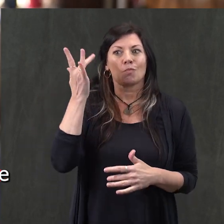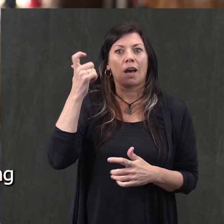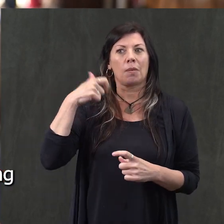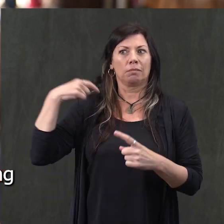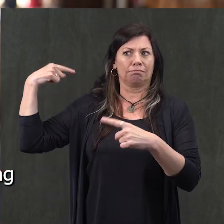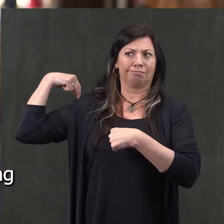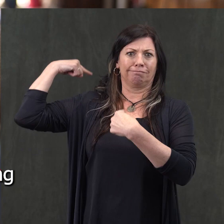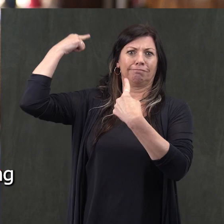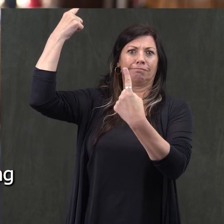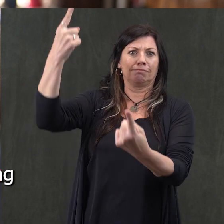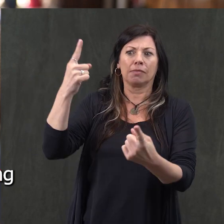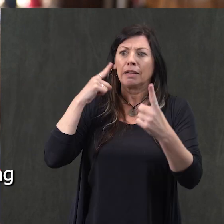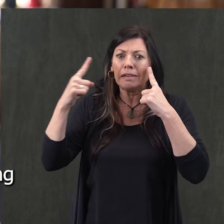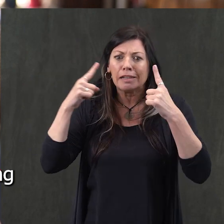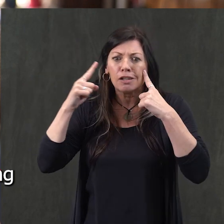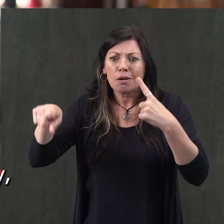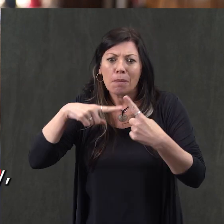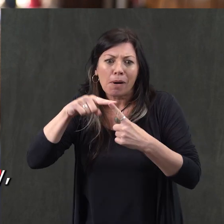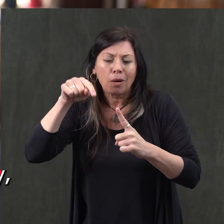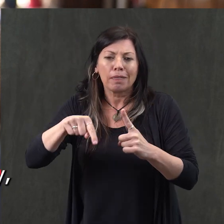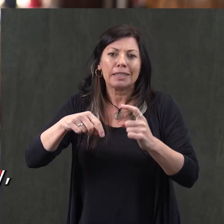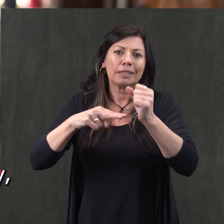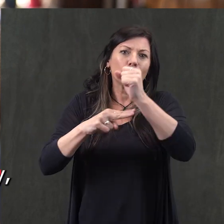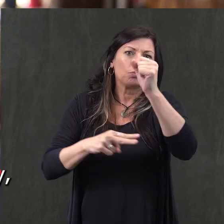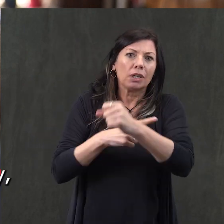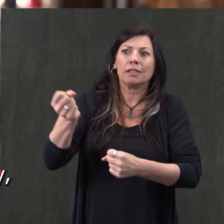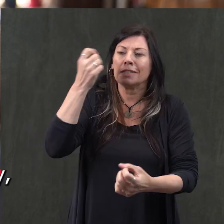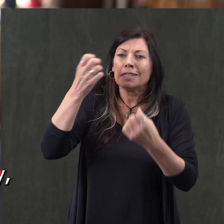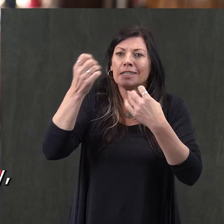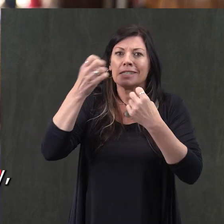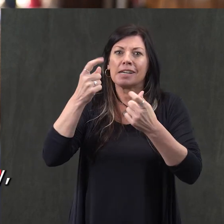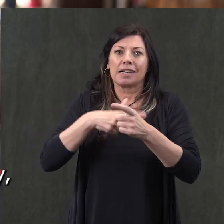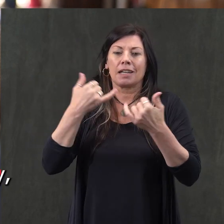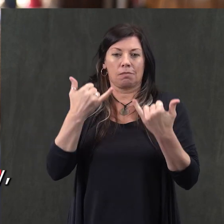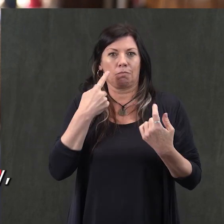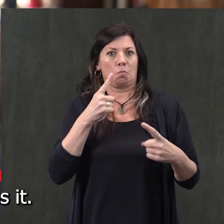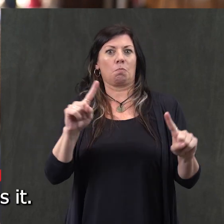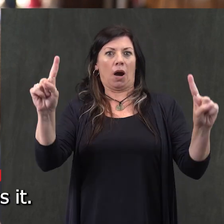I was I've heard about this thing so much, and now I get to actually,